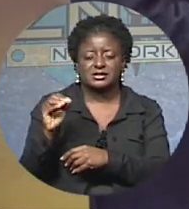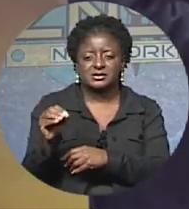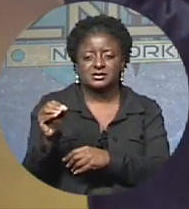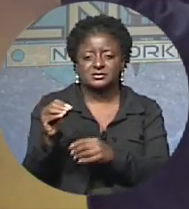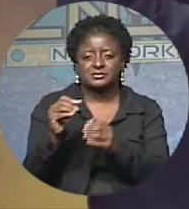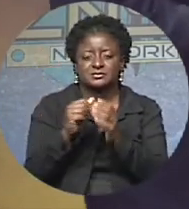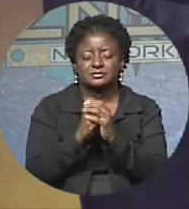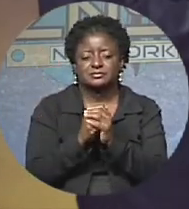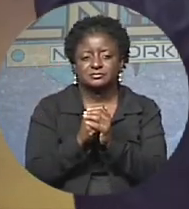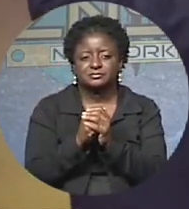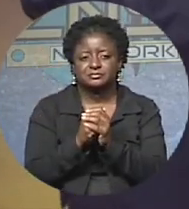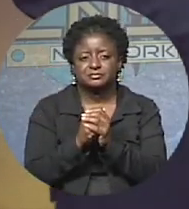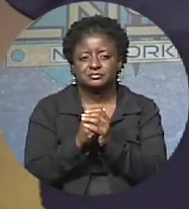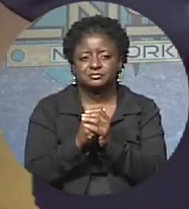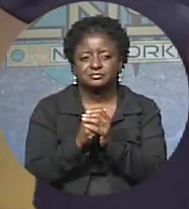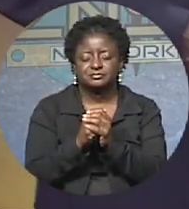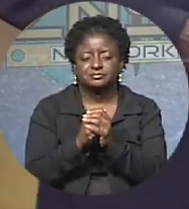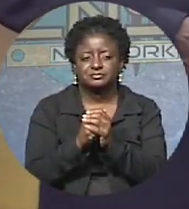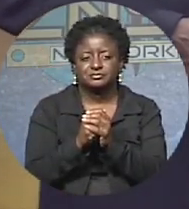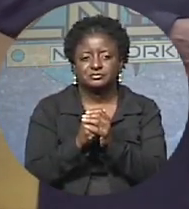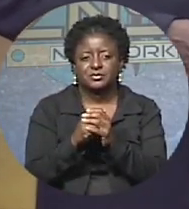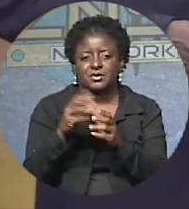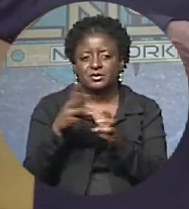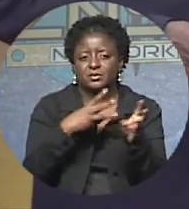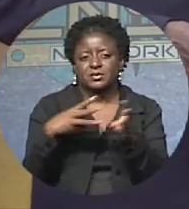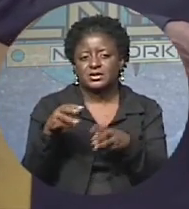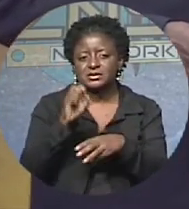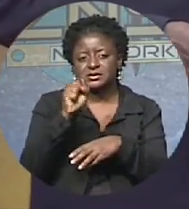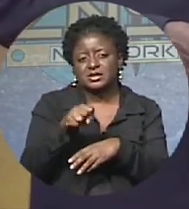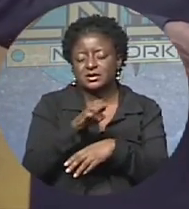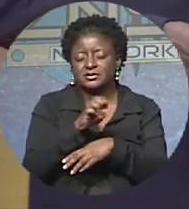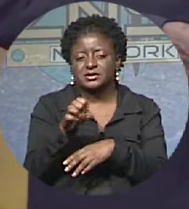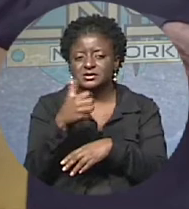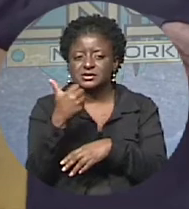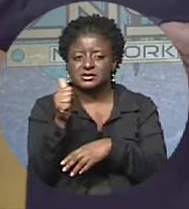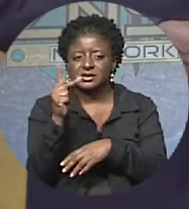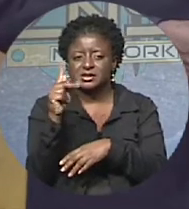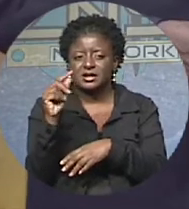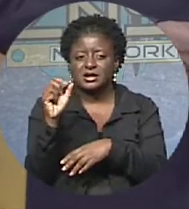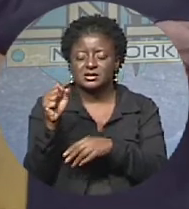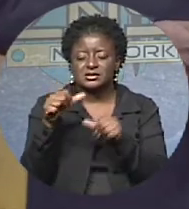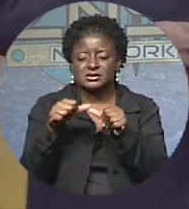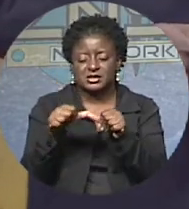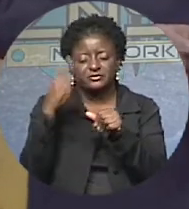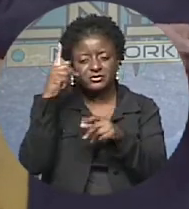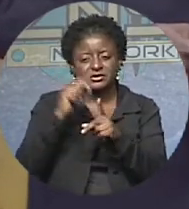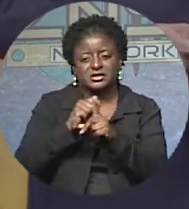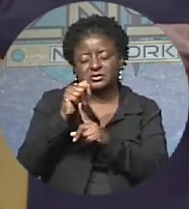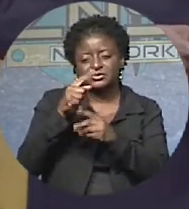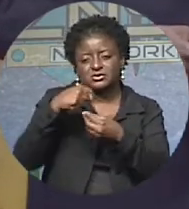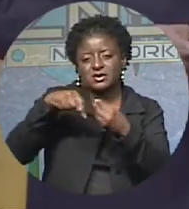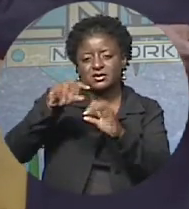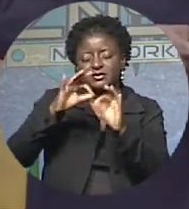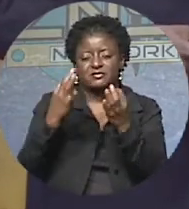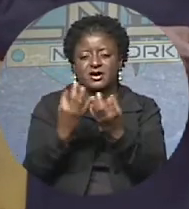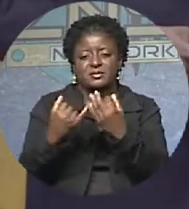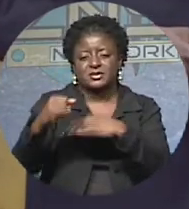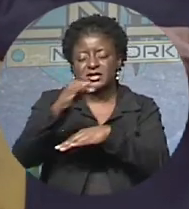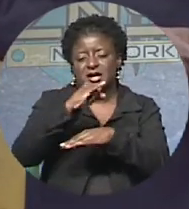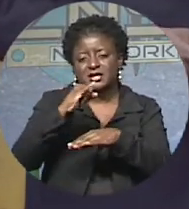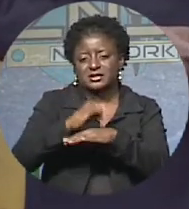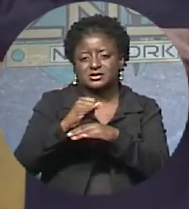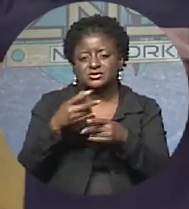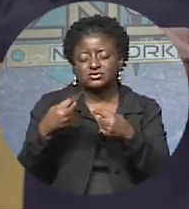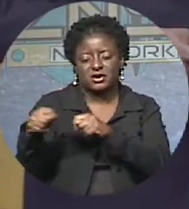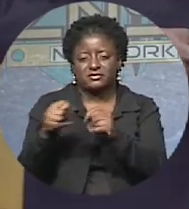pressure 1,017.0 millibars. That's 30.03 inches, and it is steady. But stay tuned, temperatures around the Family of Islands, travel and boating